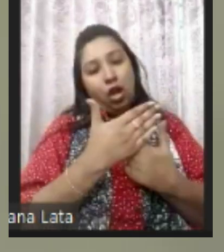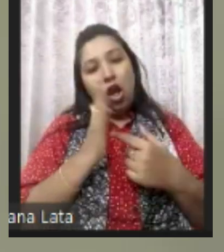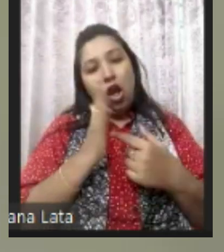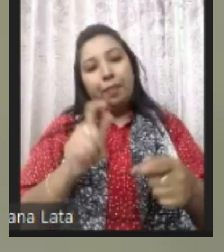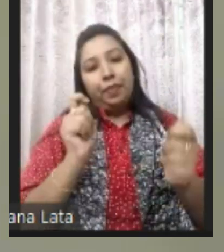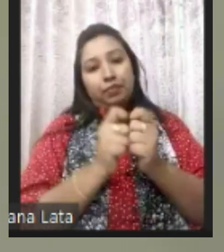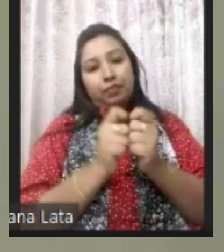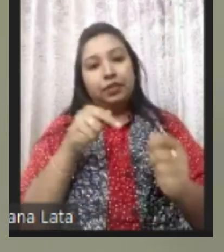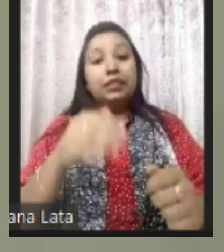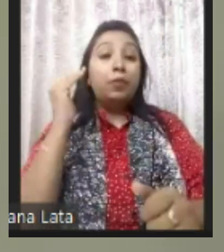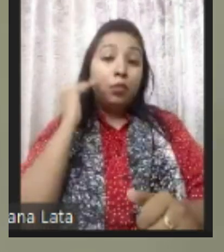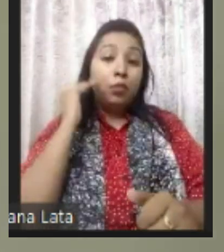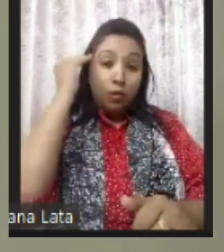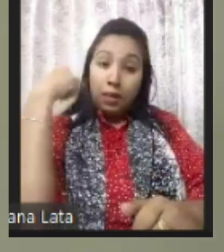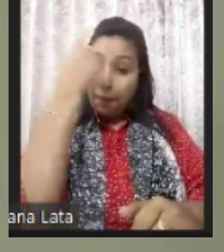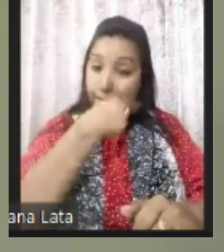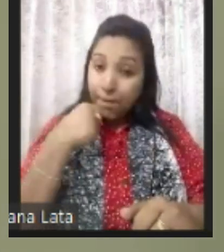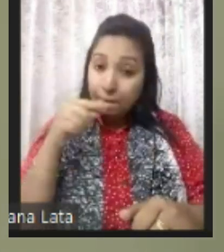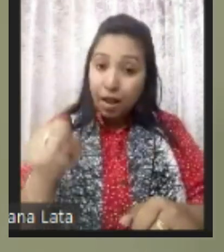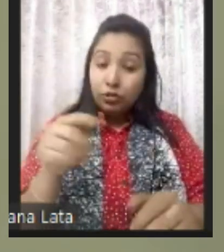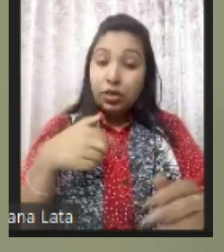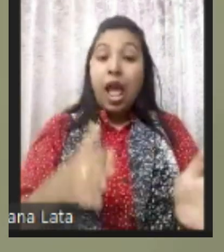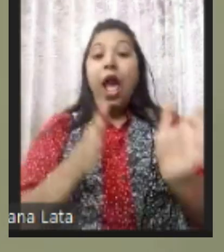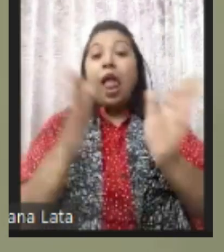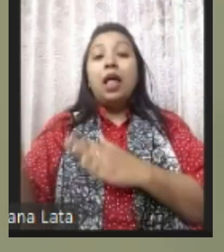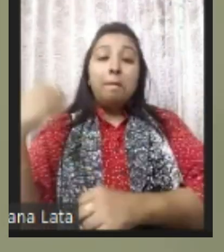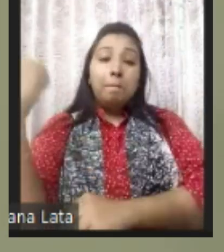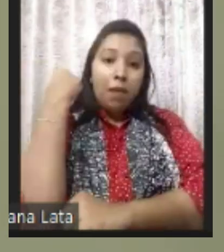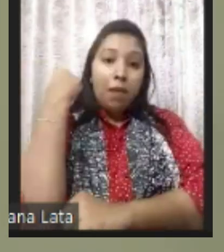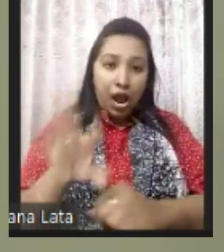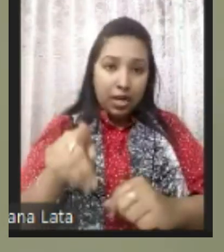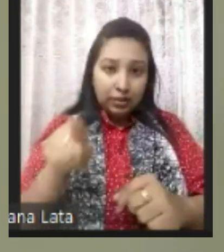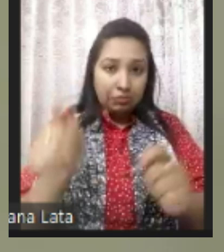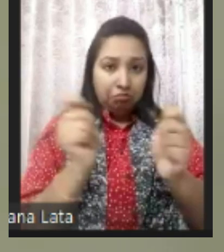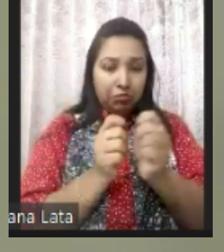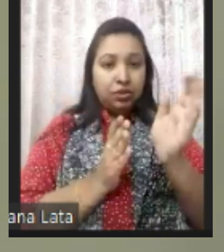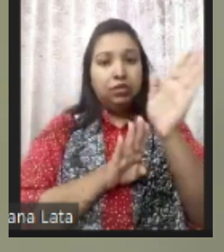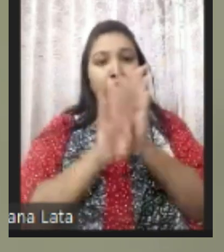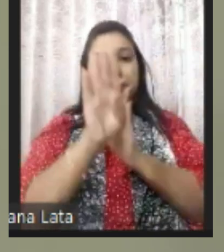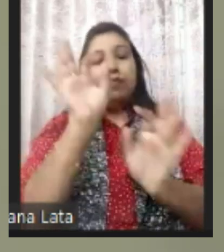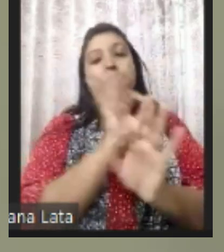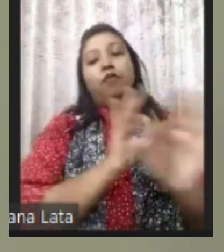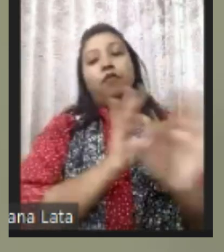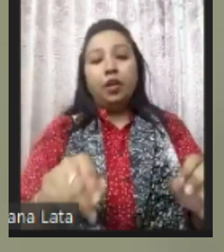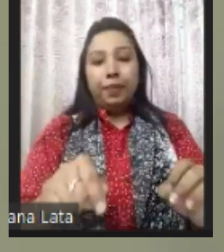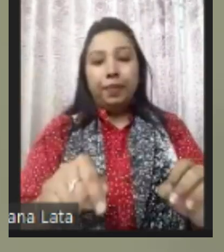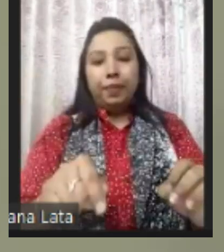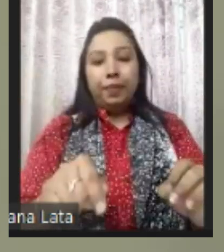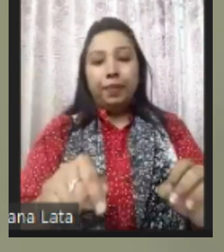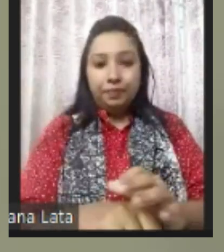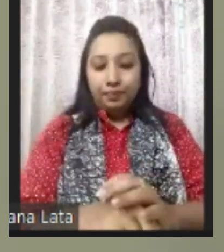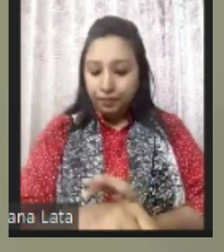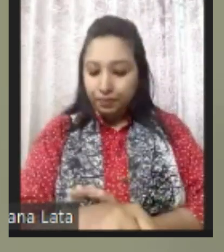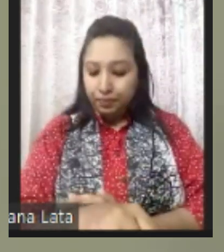with disabilities or special abilities have complete inclusion. And as we build, as Bhaskar Bhattacharya talked